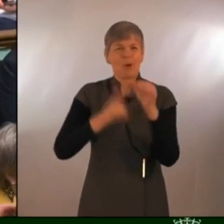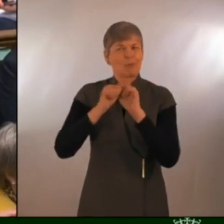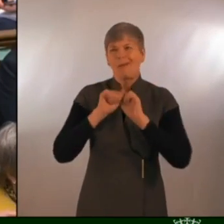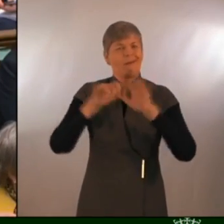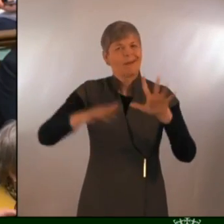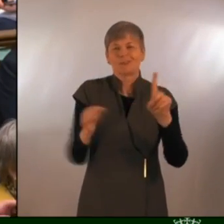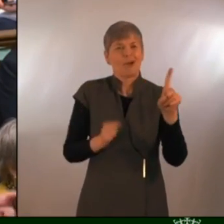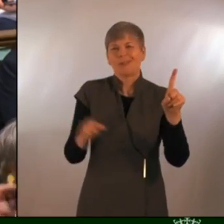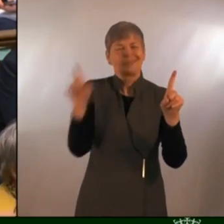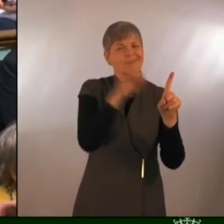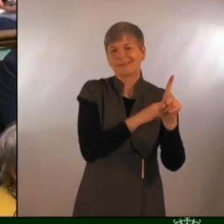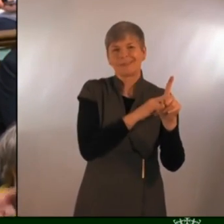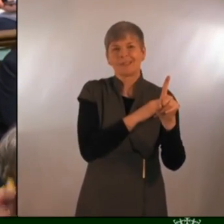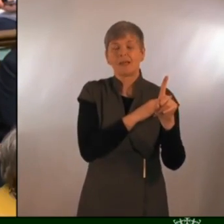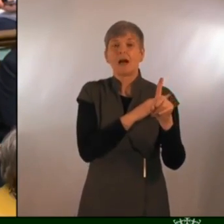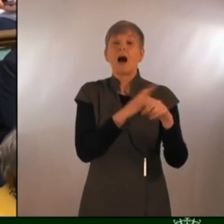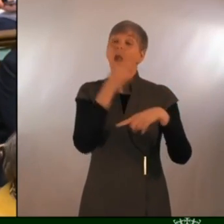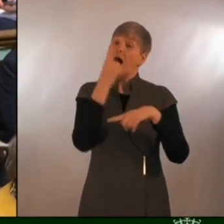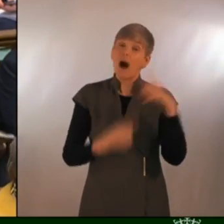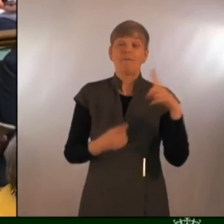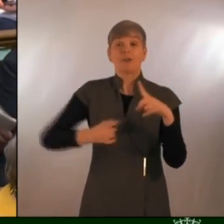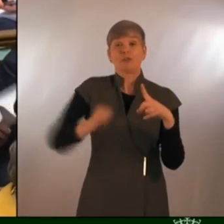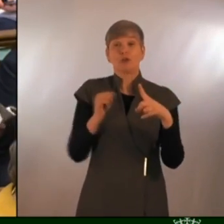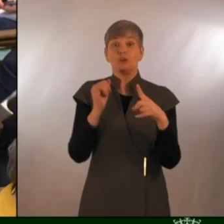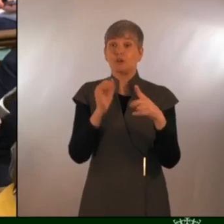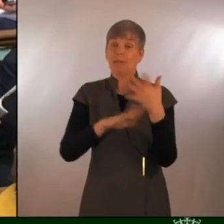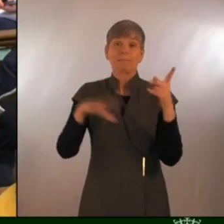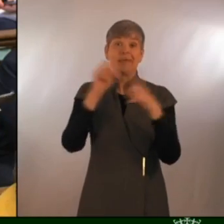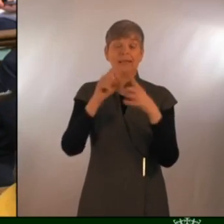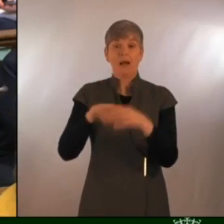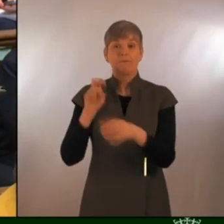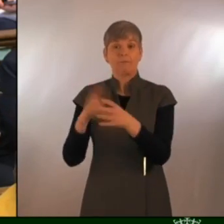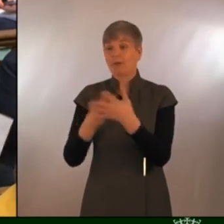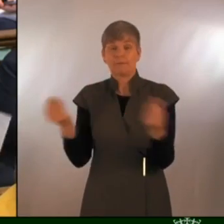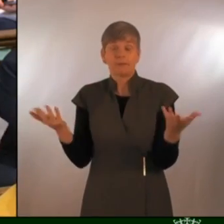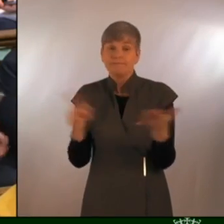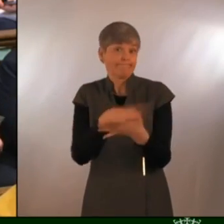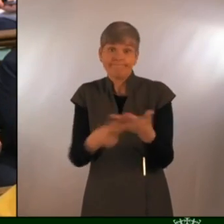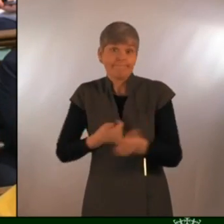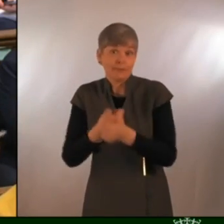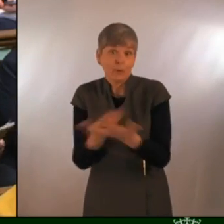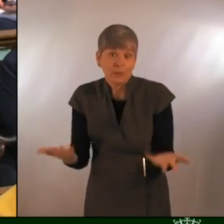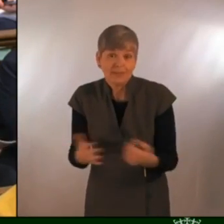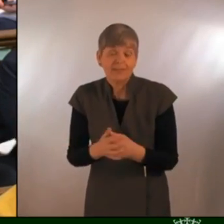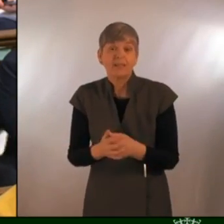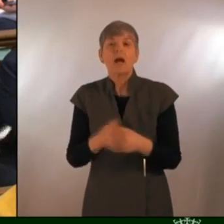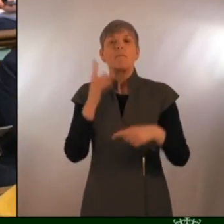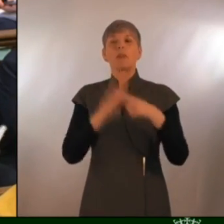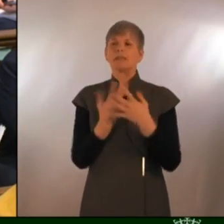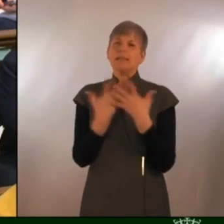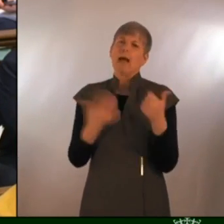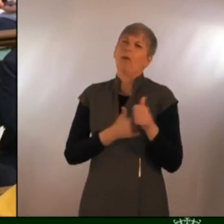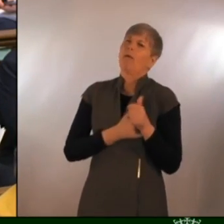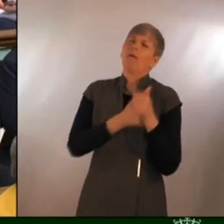Support for independence is at an all-time high. Is it because he thinks he can say no to a